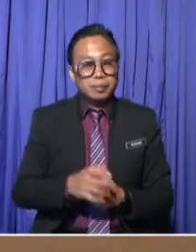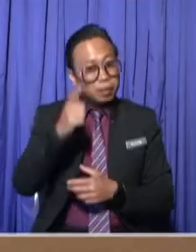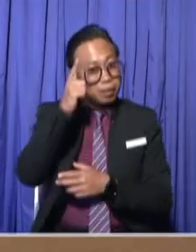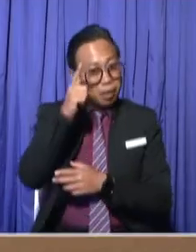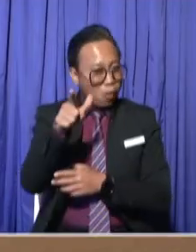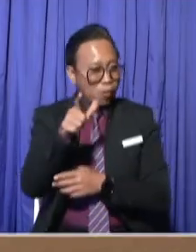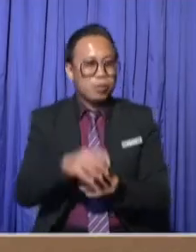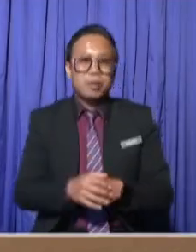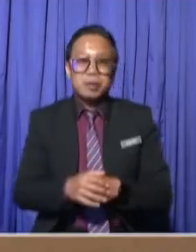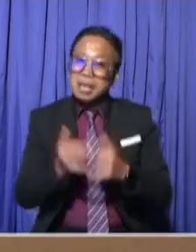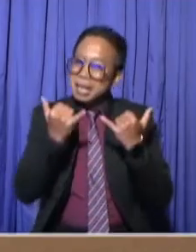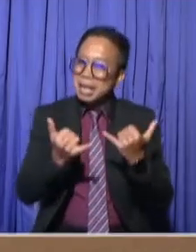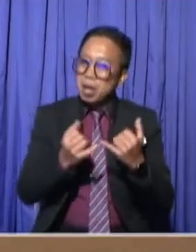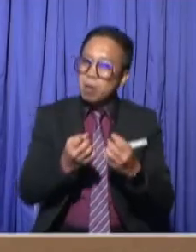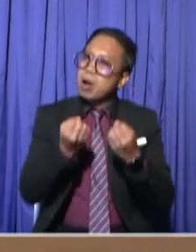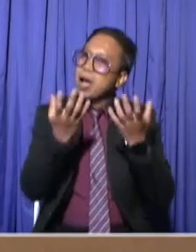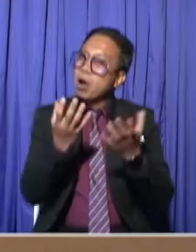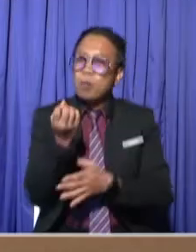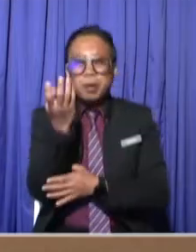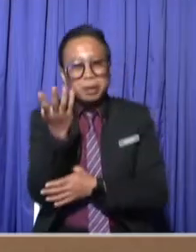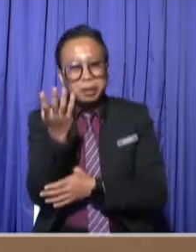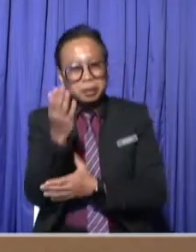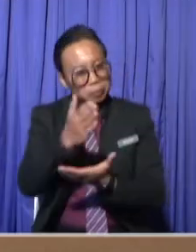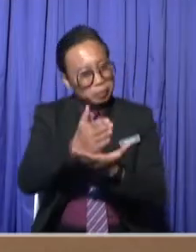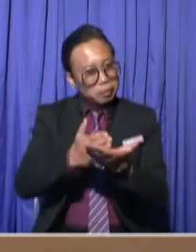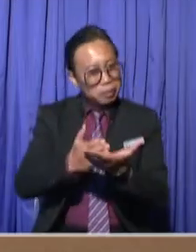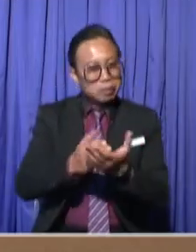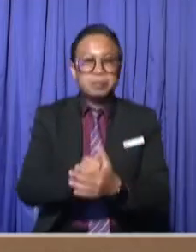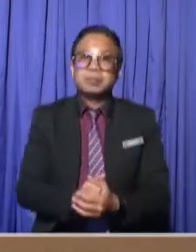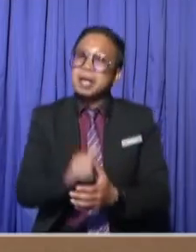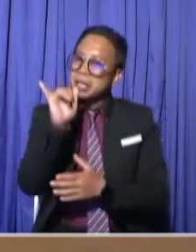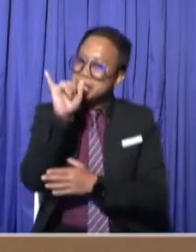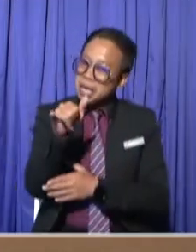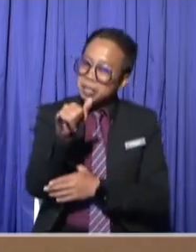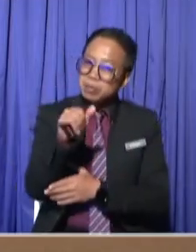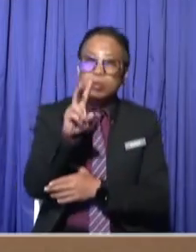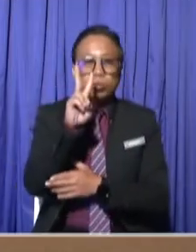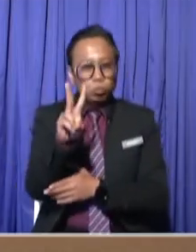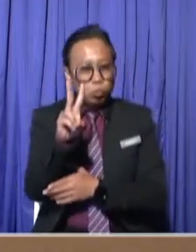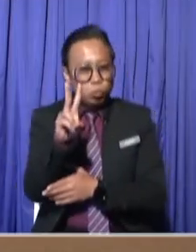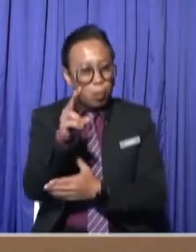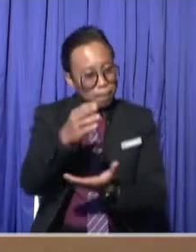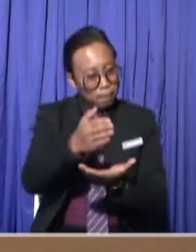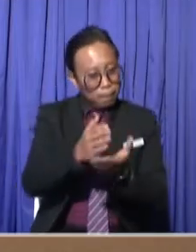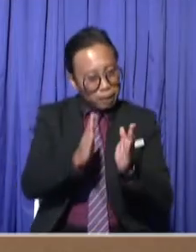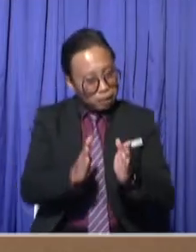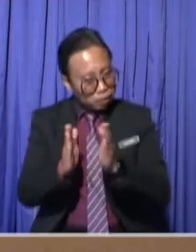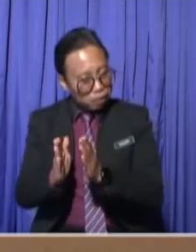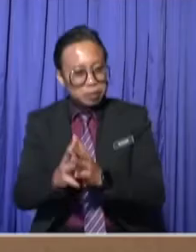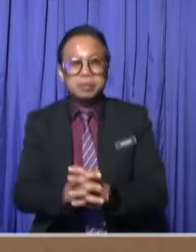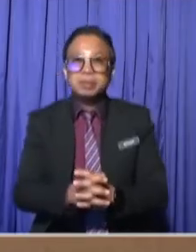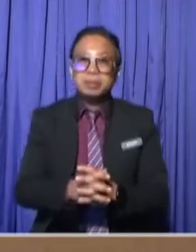Look, now how many pieces are there? Yes, there are 2 pieces of this